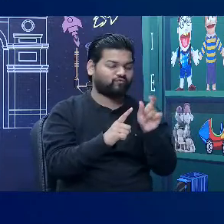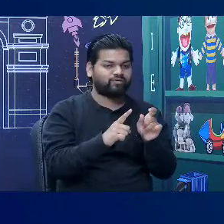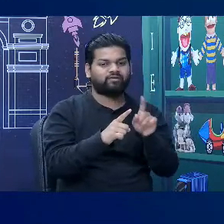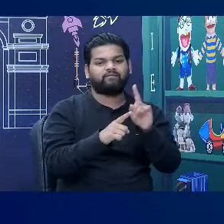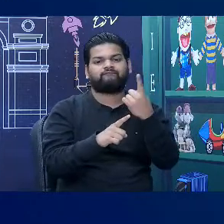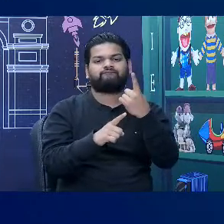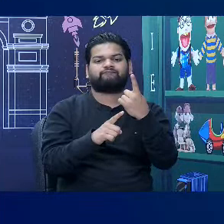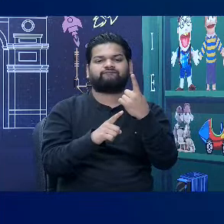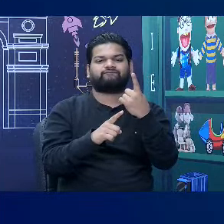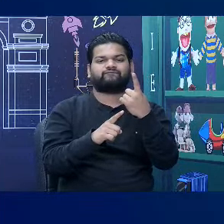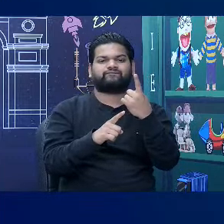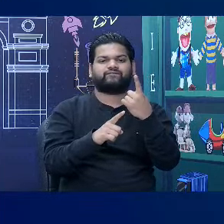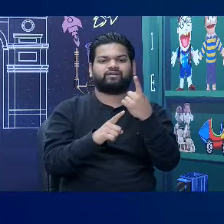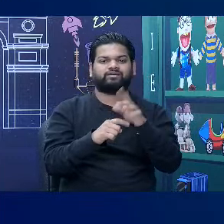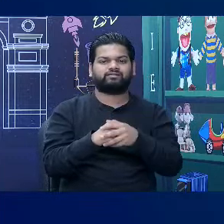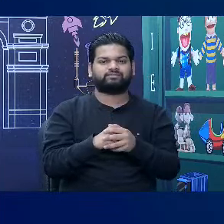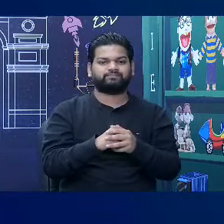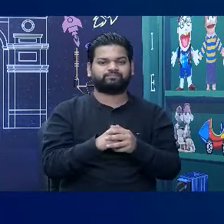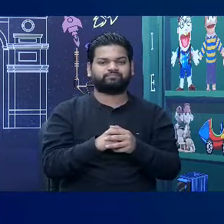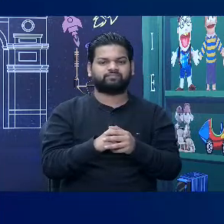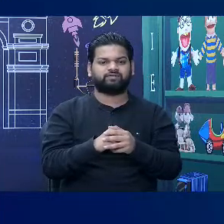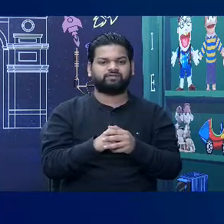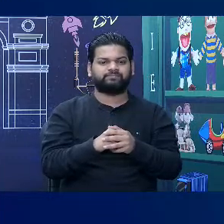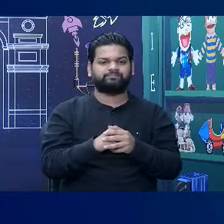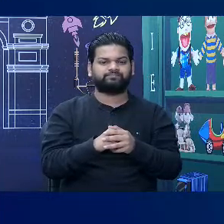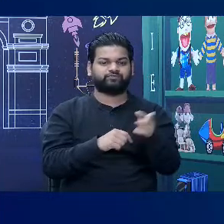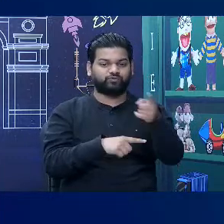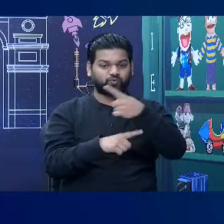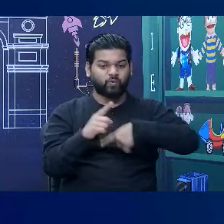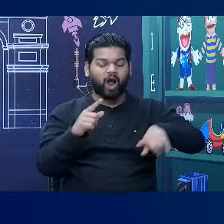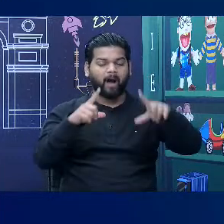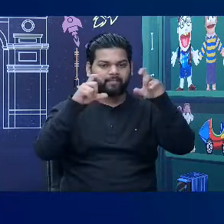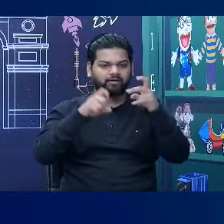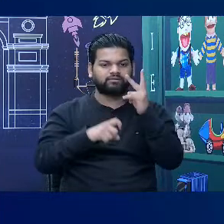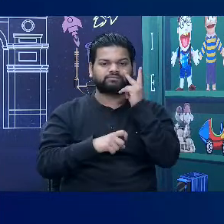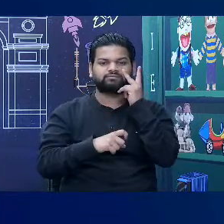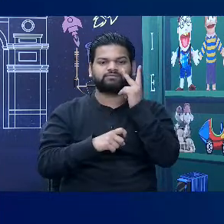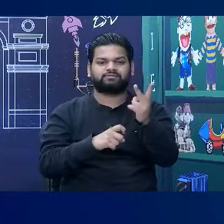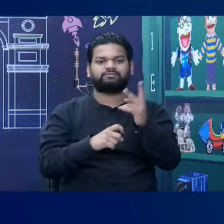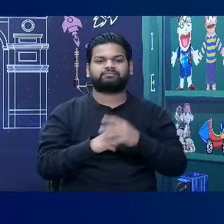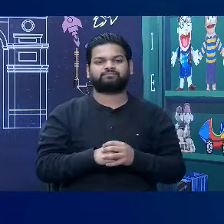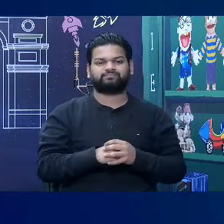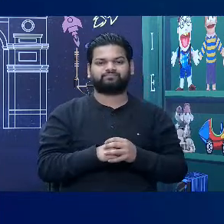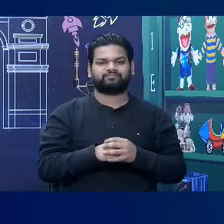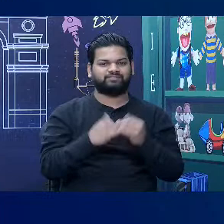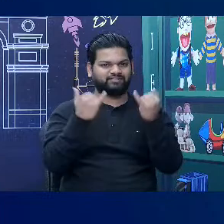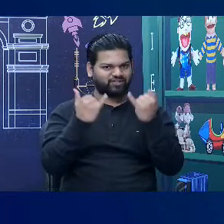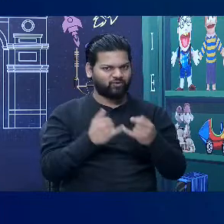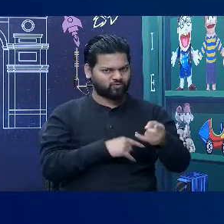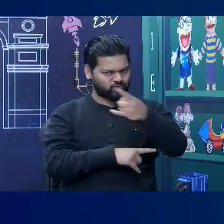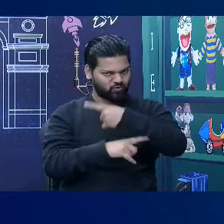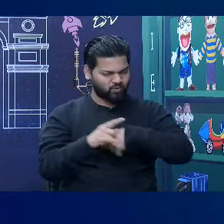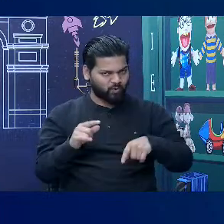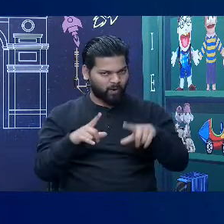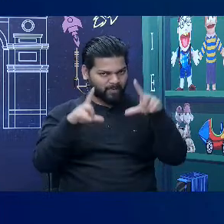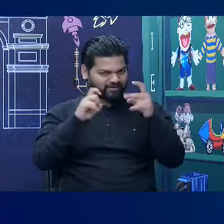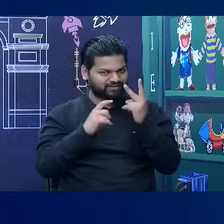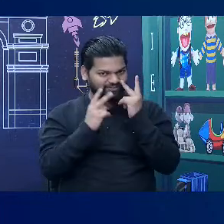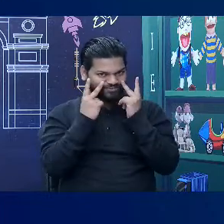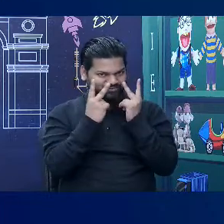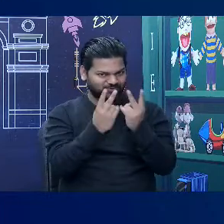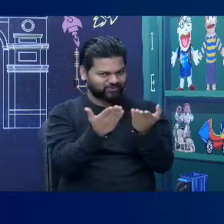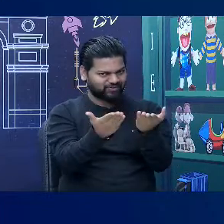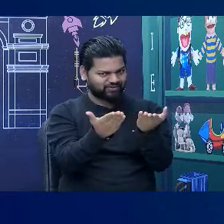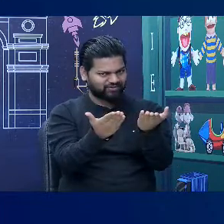gon meaning sides, and metron meaning measure. Okay. So, can you see here right triangles